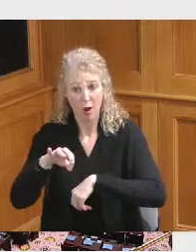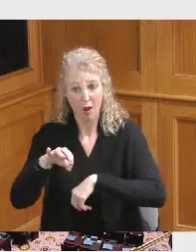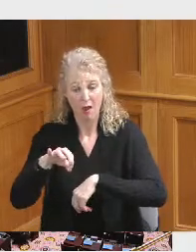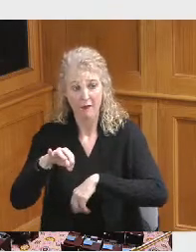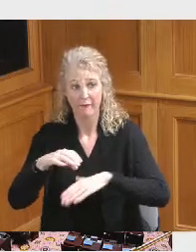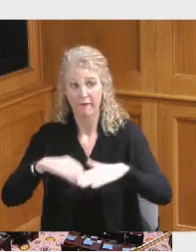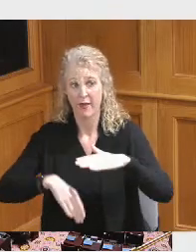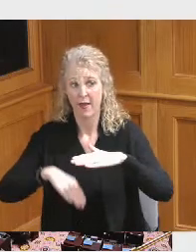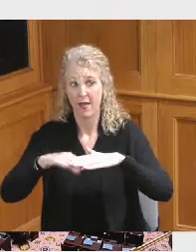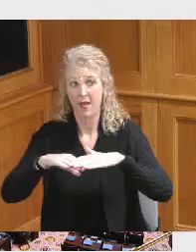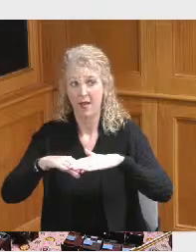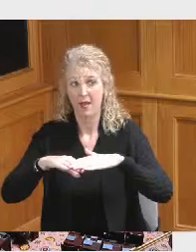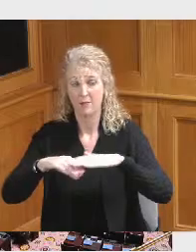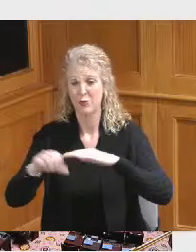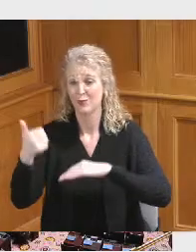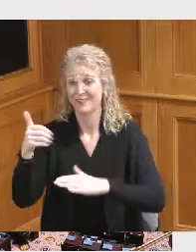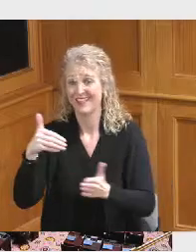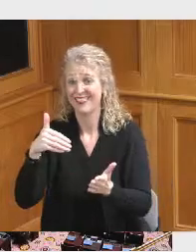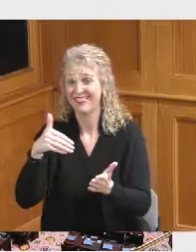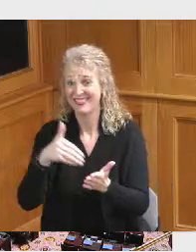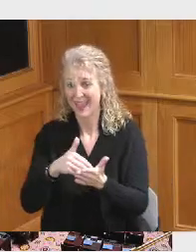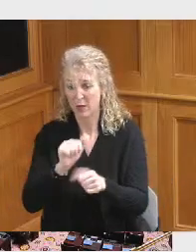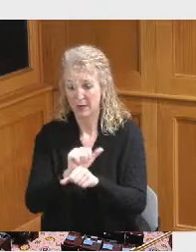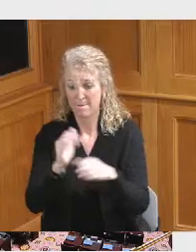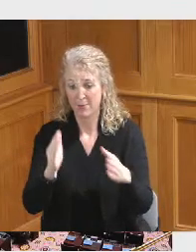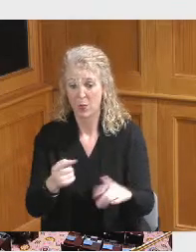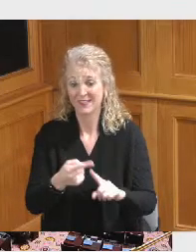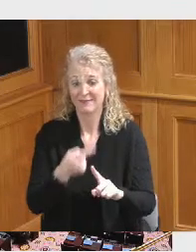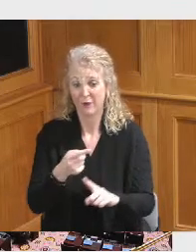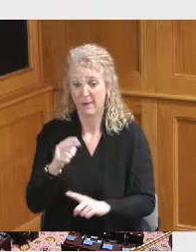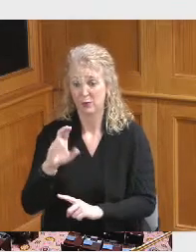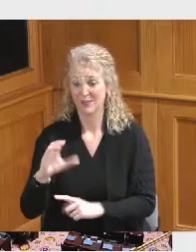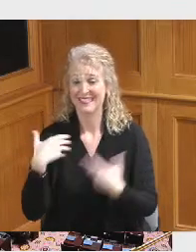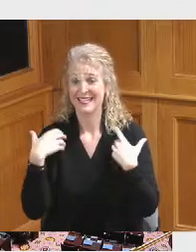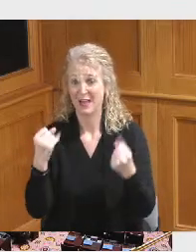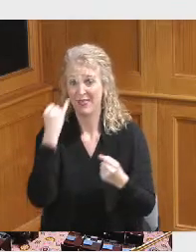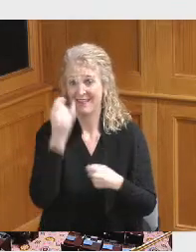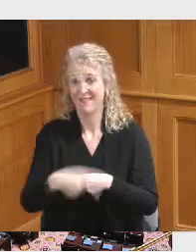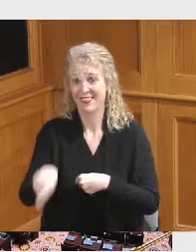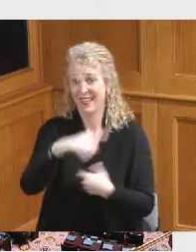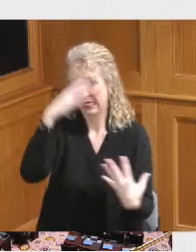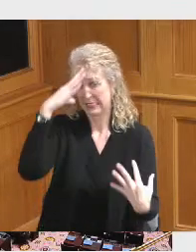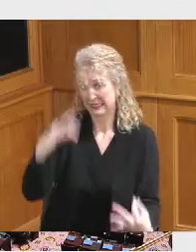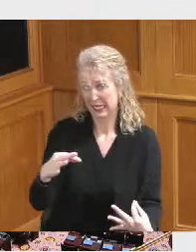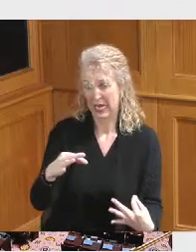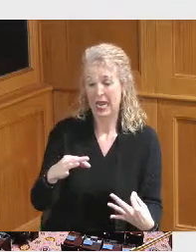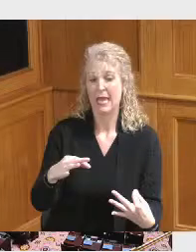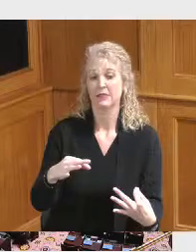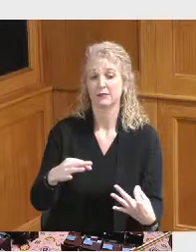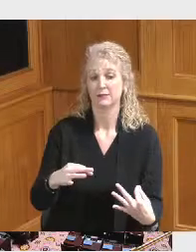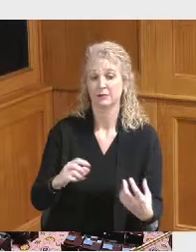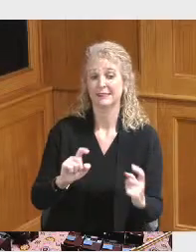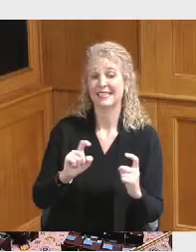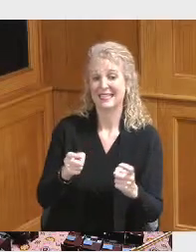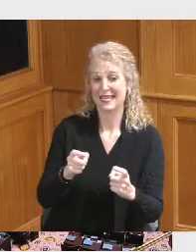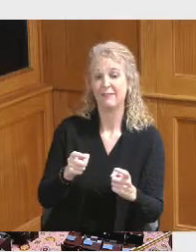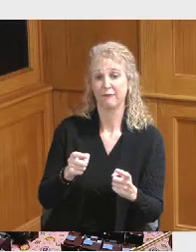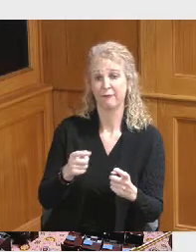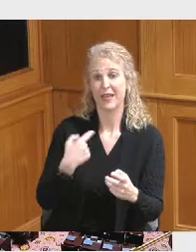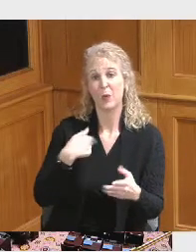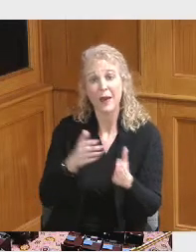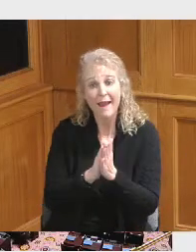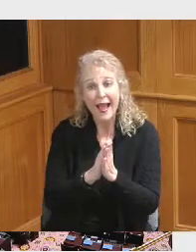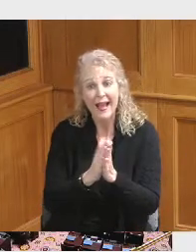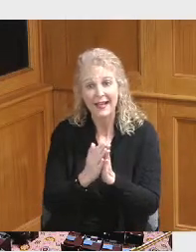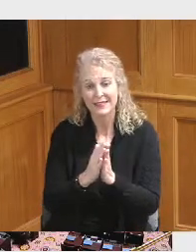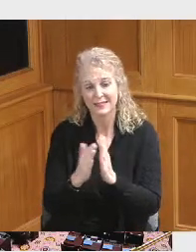10,000 employees at UC Health as well to become living donors. So we are asking the county to do the same, but we